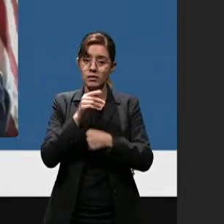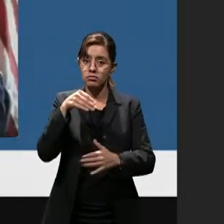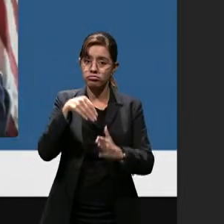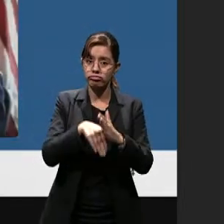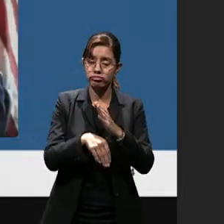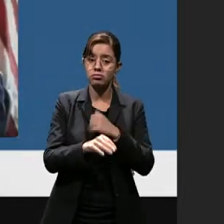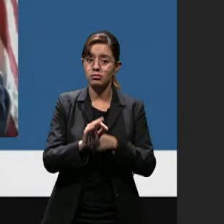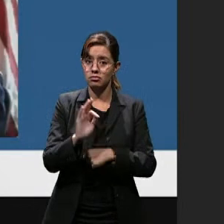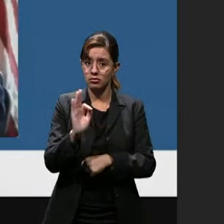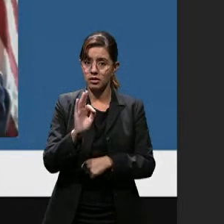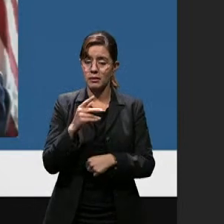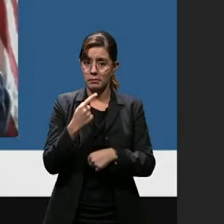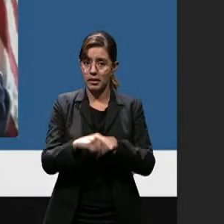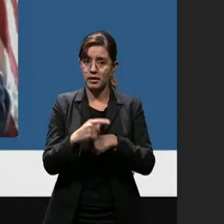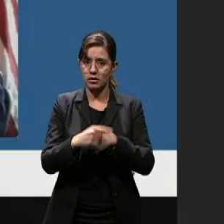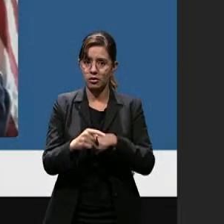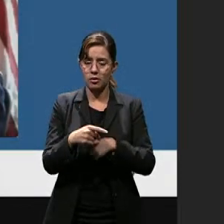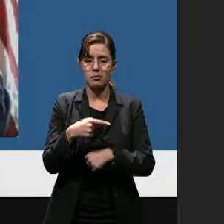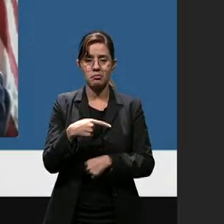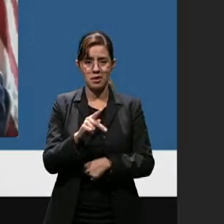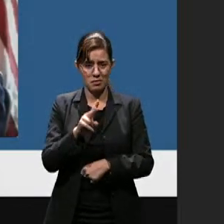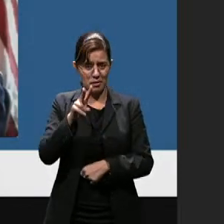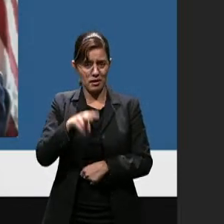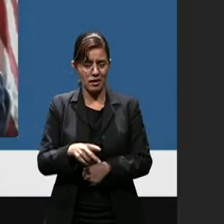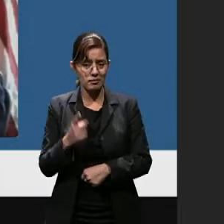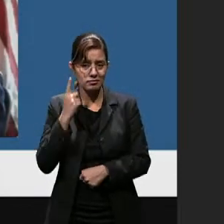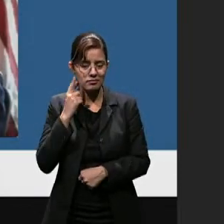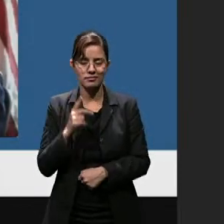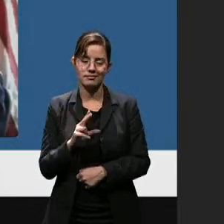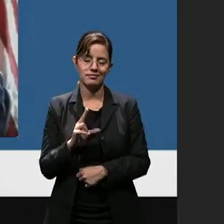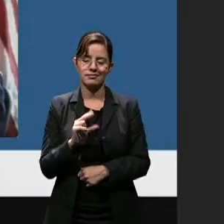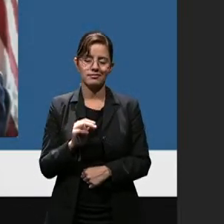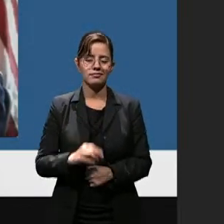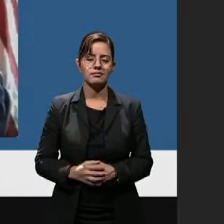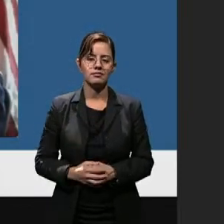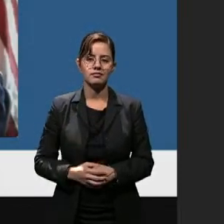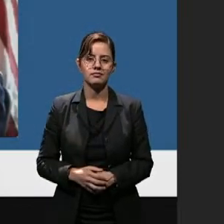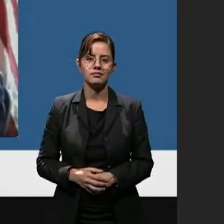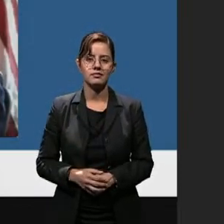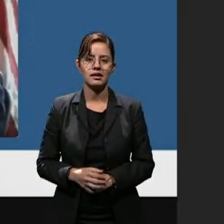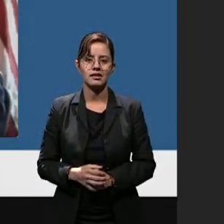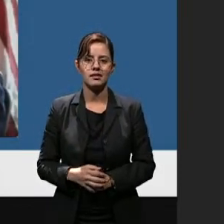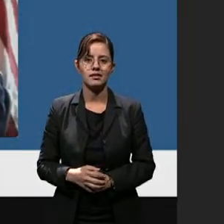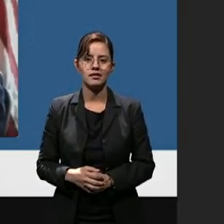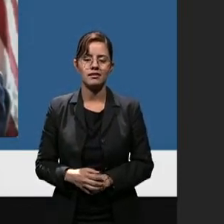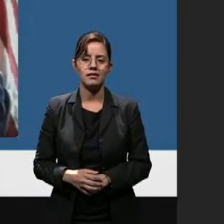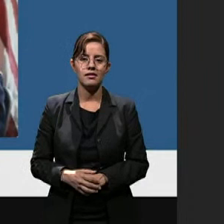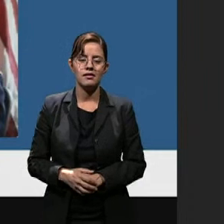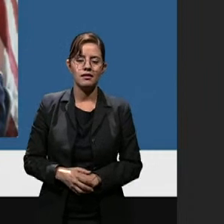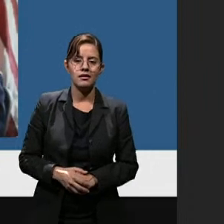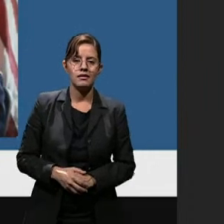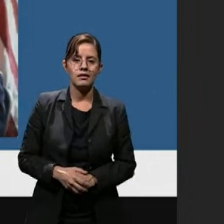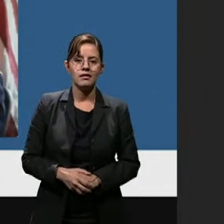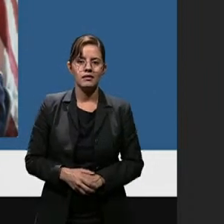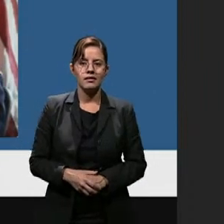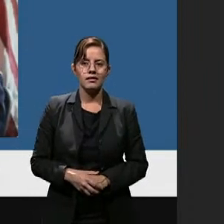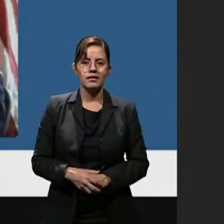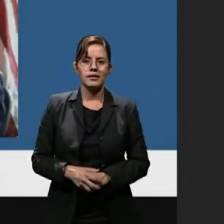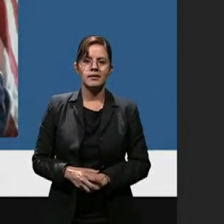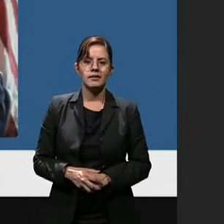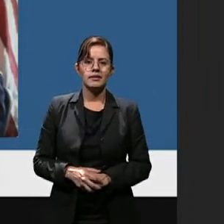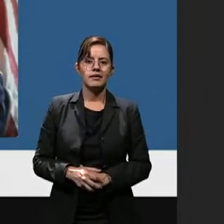again, both in the former president's administration, his FBI, his Homeland